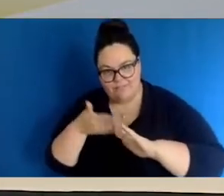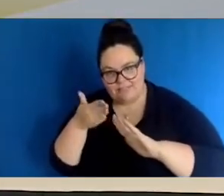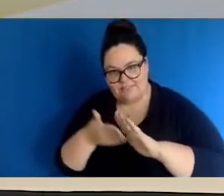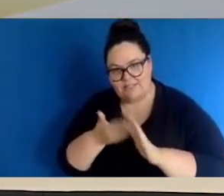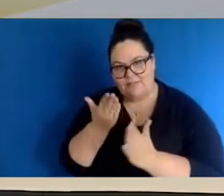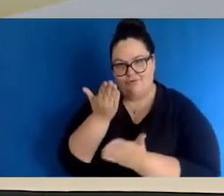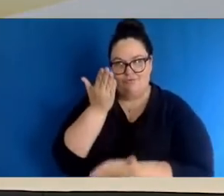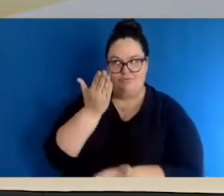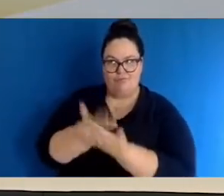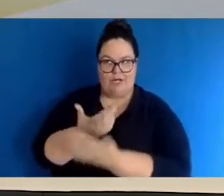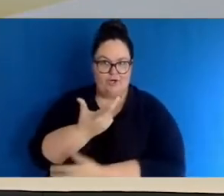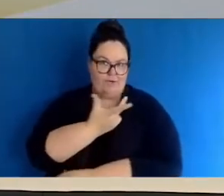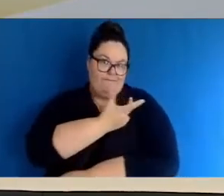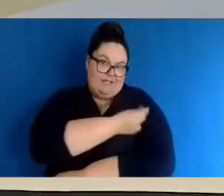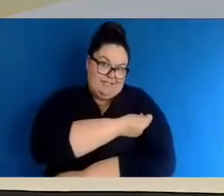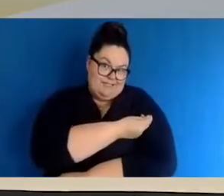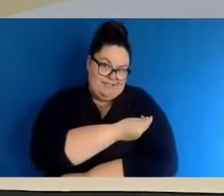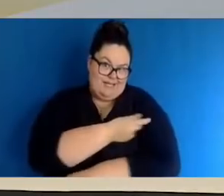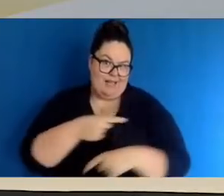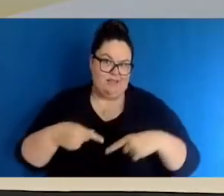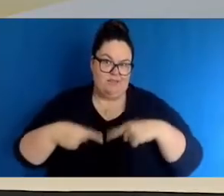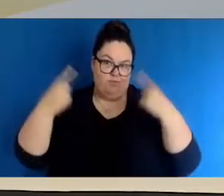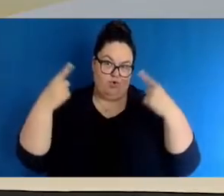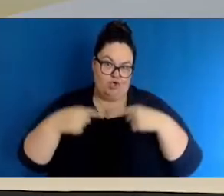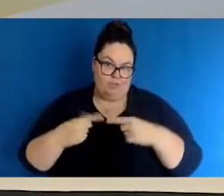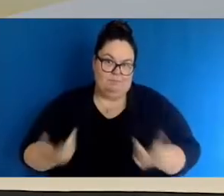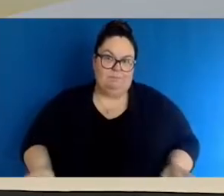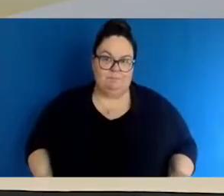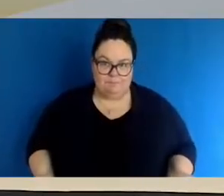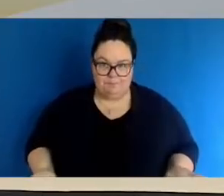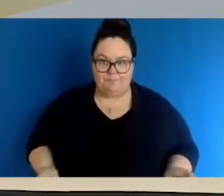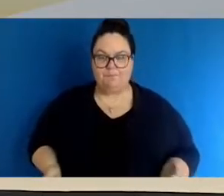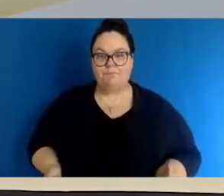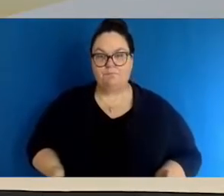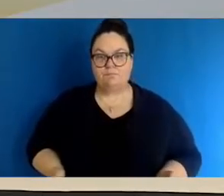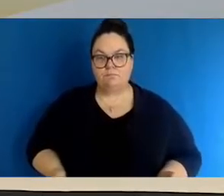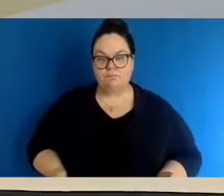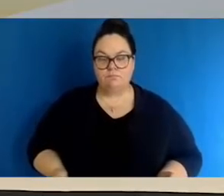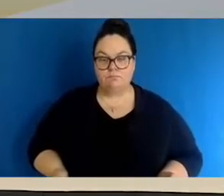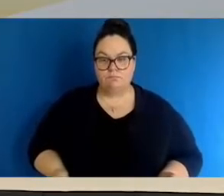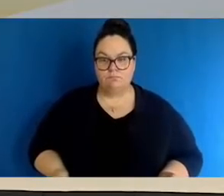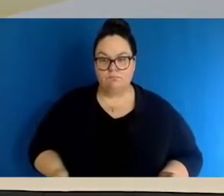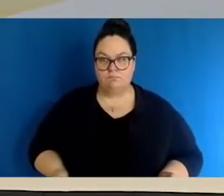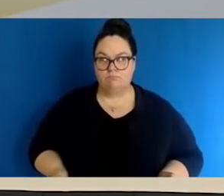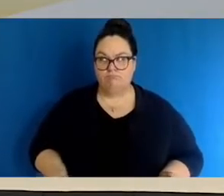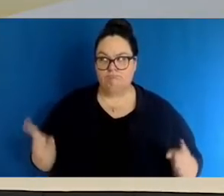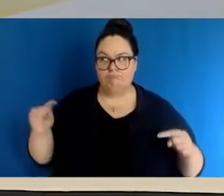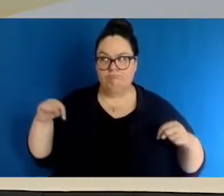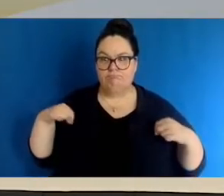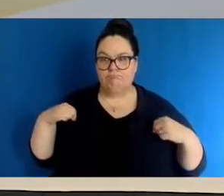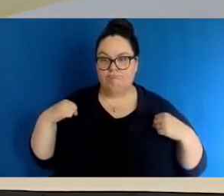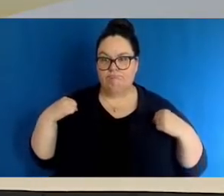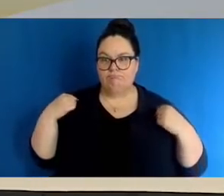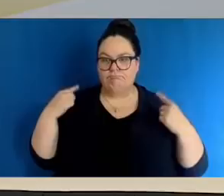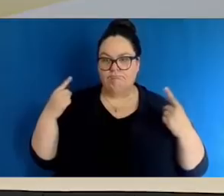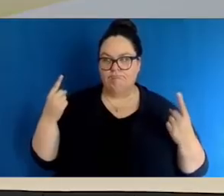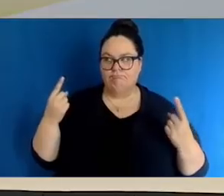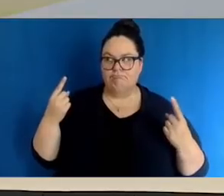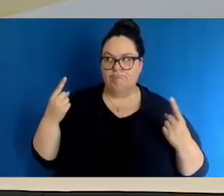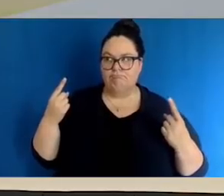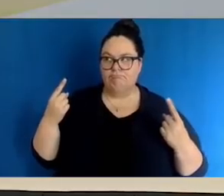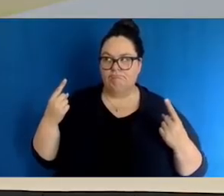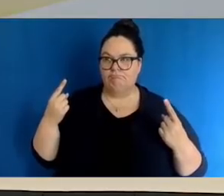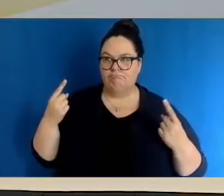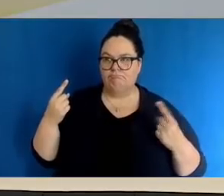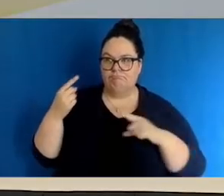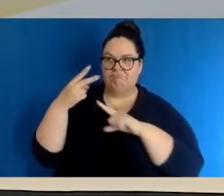of vaccine, showing a record of vaccine at our borders, which we've now had in place for a number of